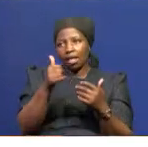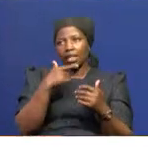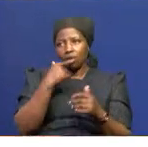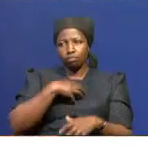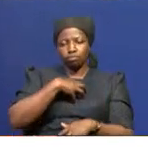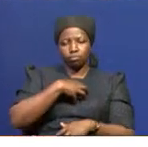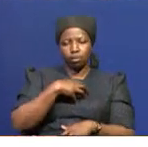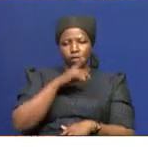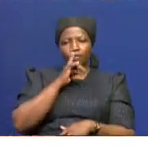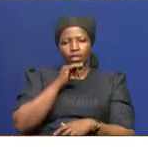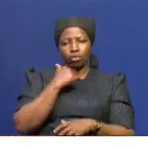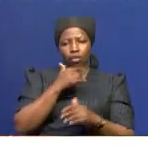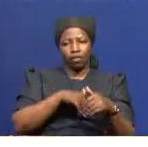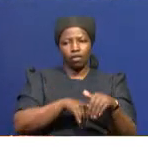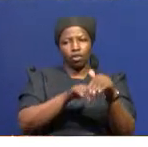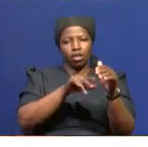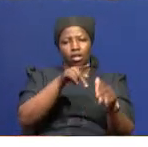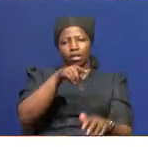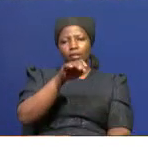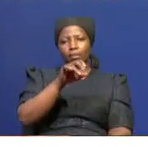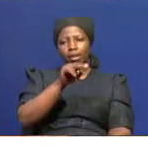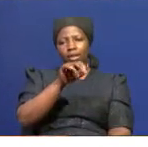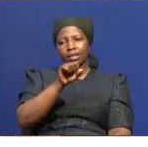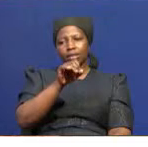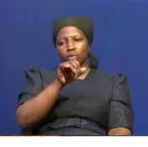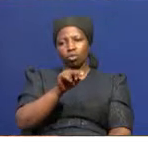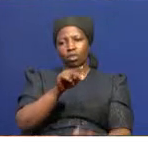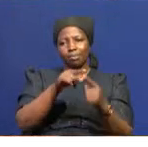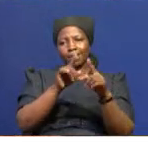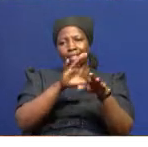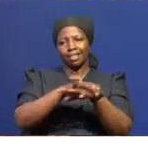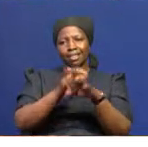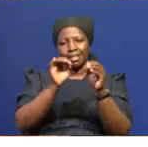ambao wanafuata pensheni ila hawapati. Asante.